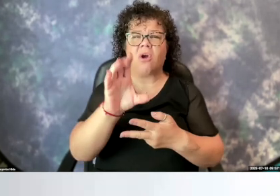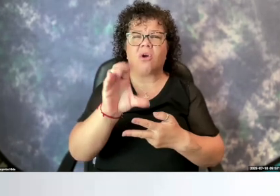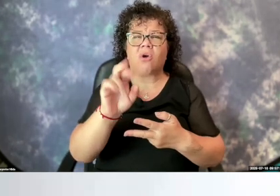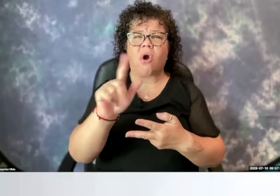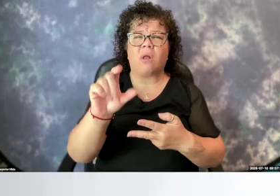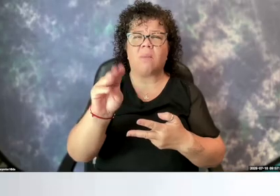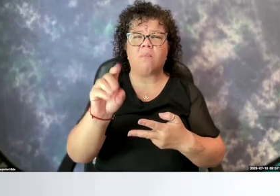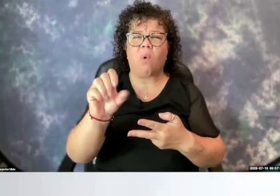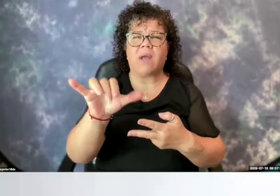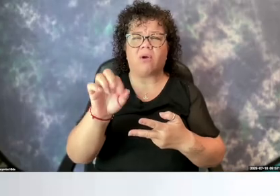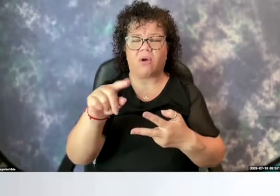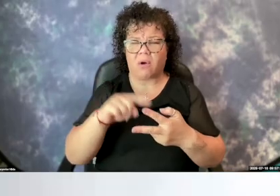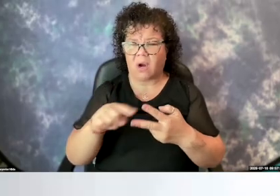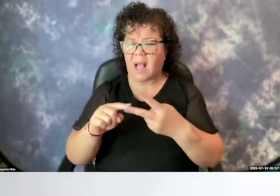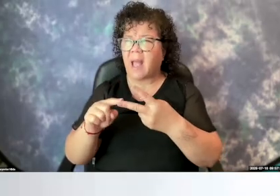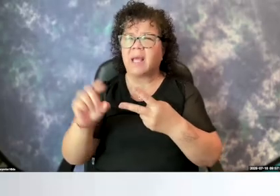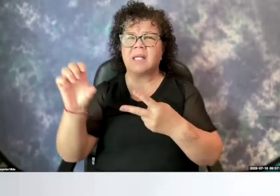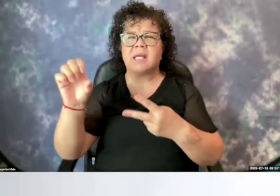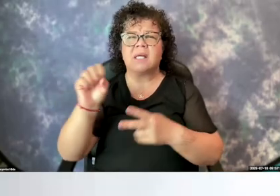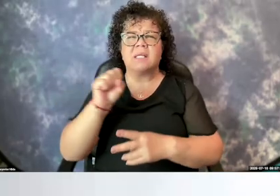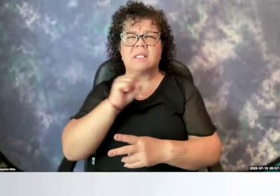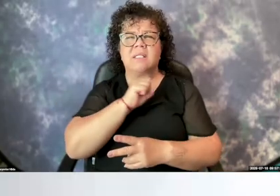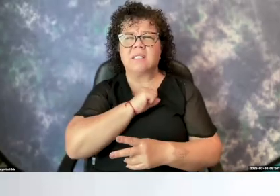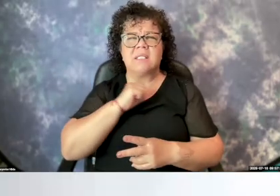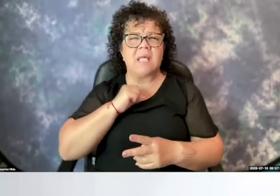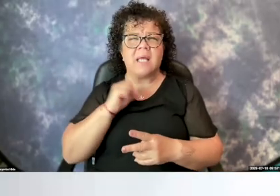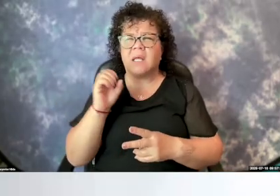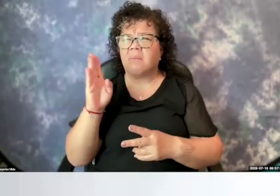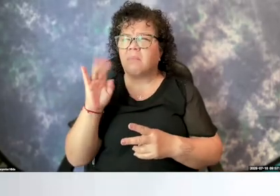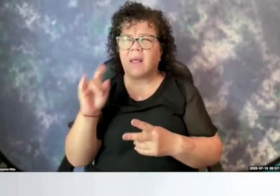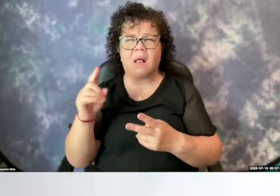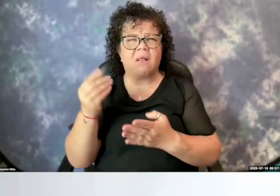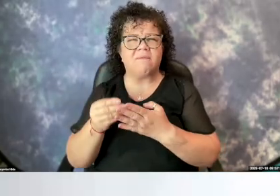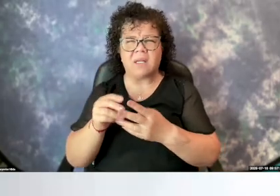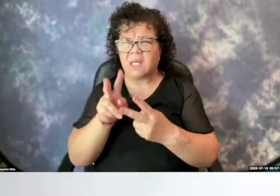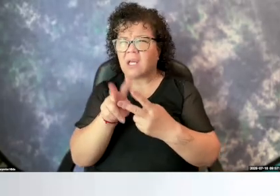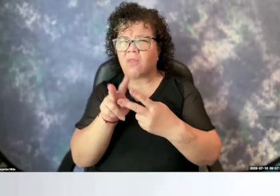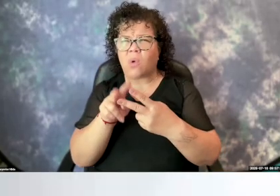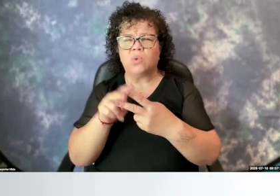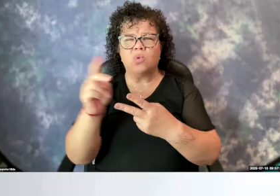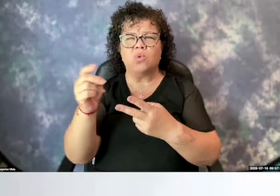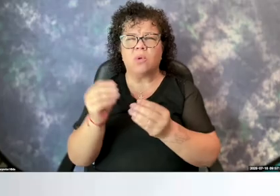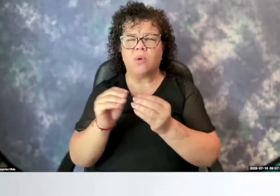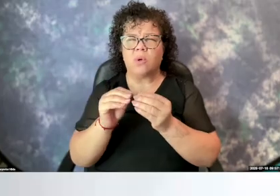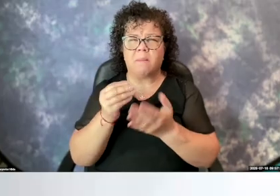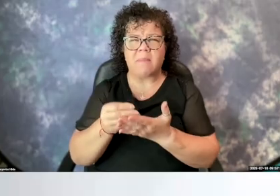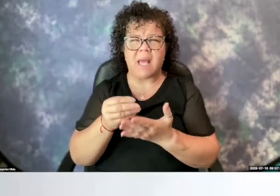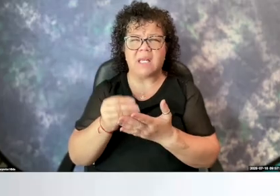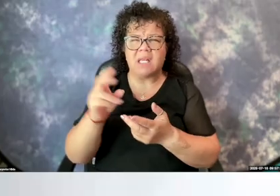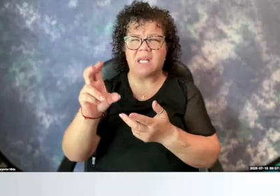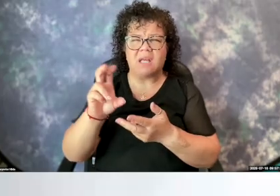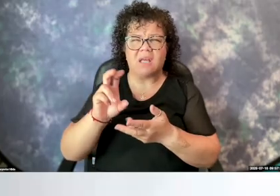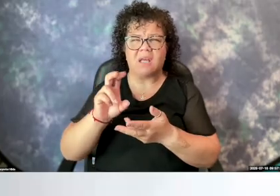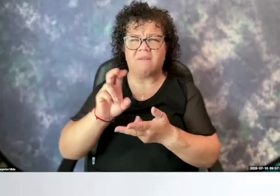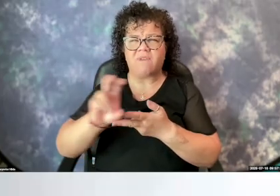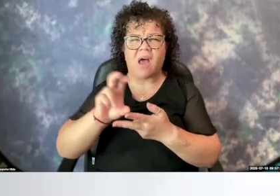and it sounded like a Senate bill funding. Do you have some amounts for those two new funding